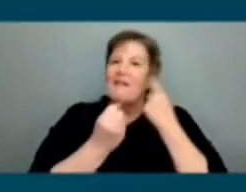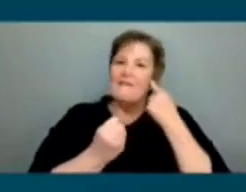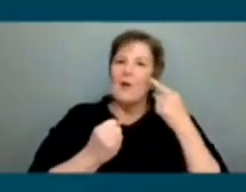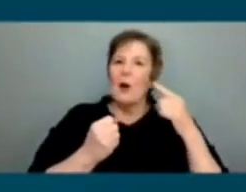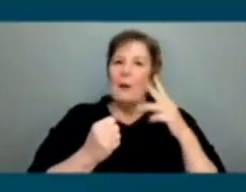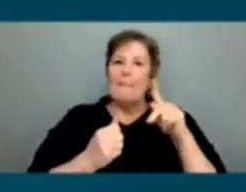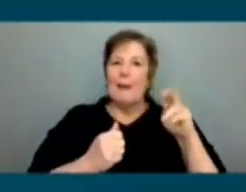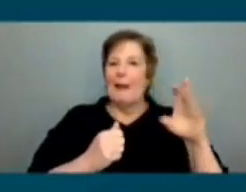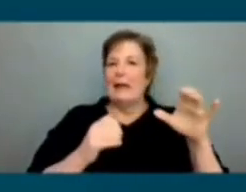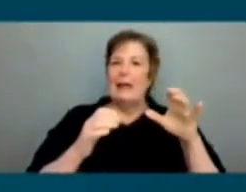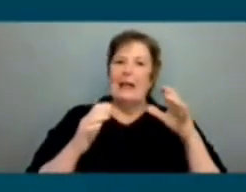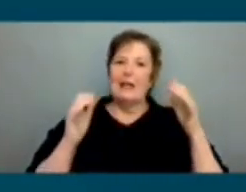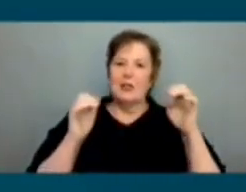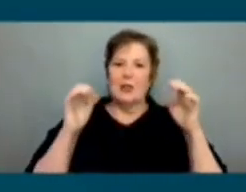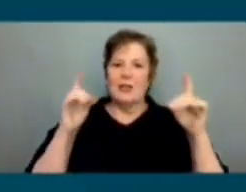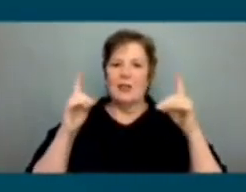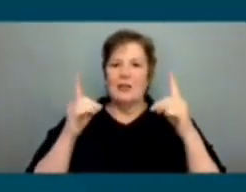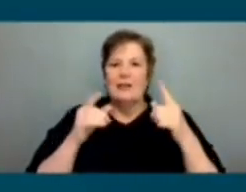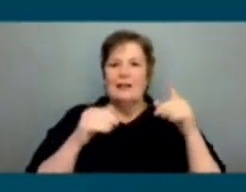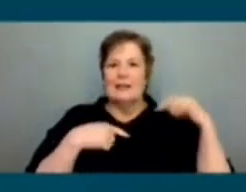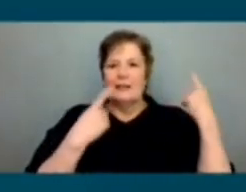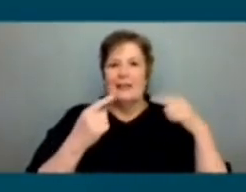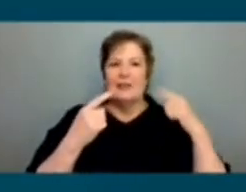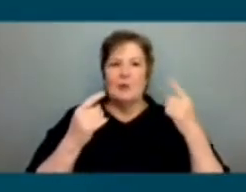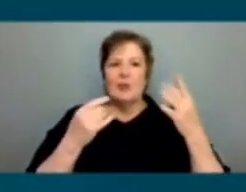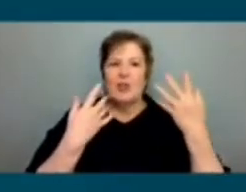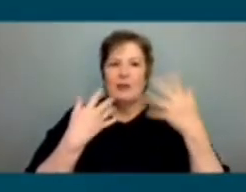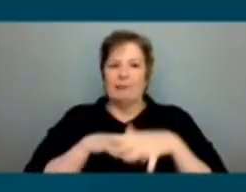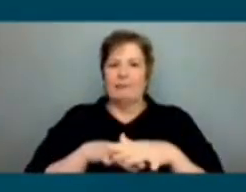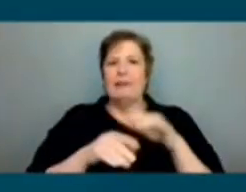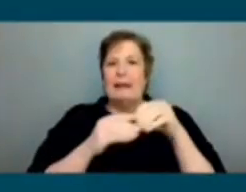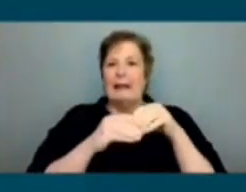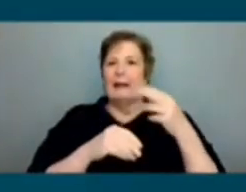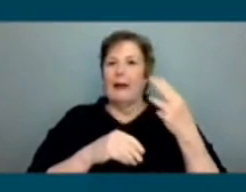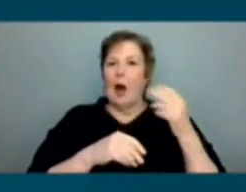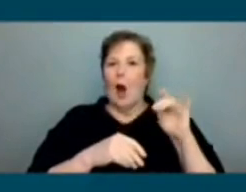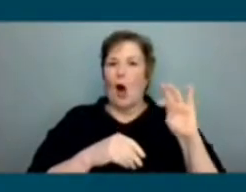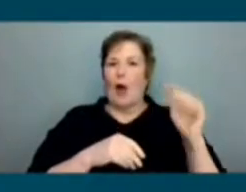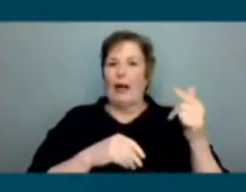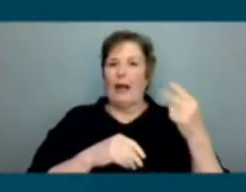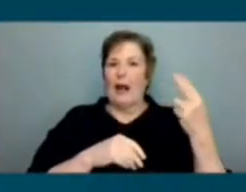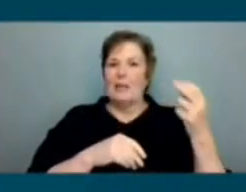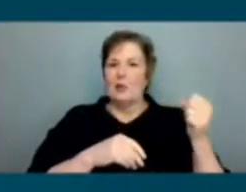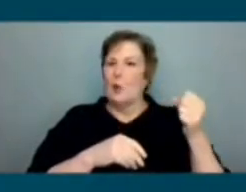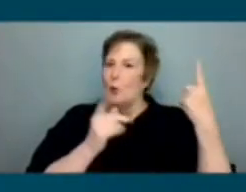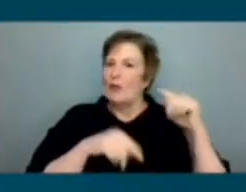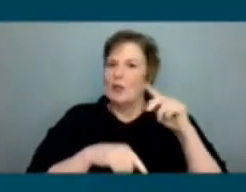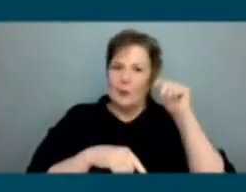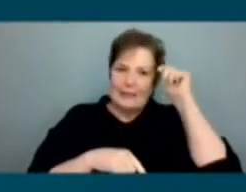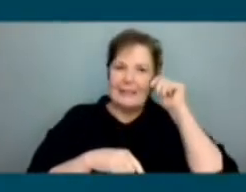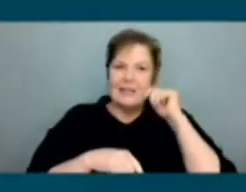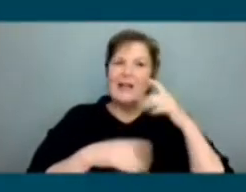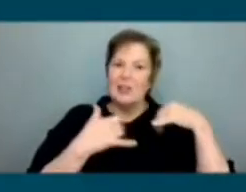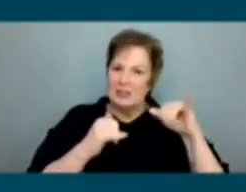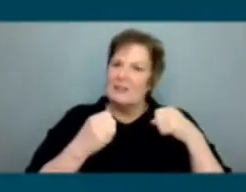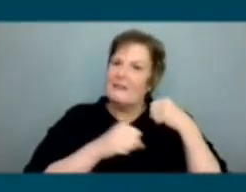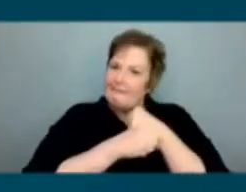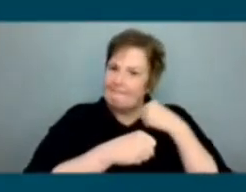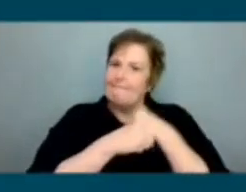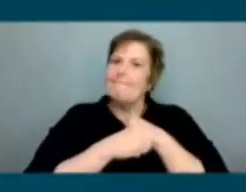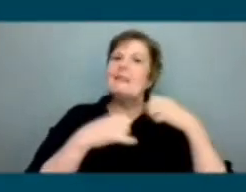she integrated Harding High School as a teenager, and she remains a fierce champion today. Here is what